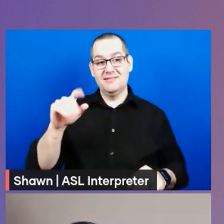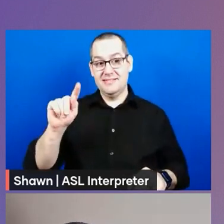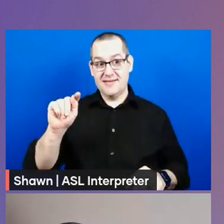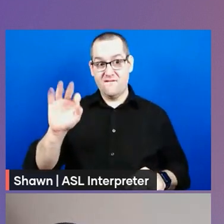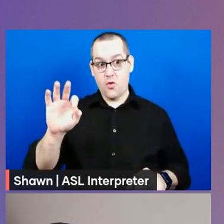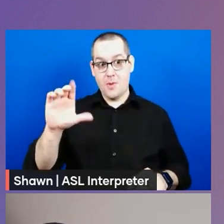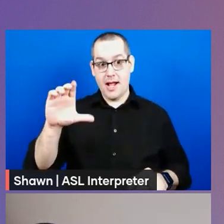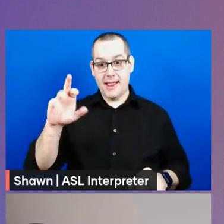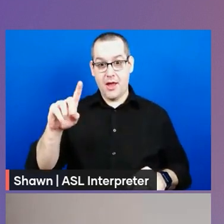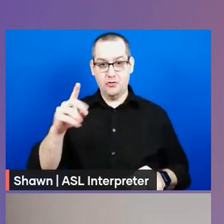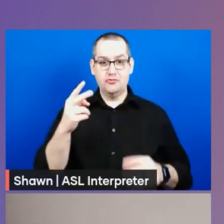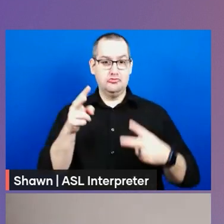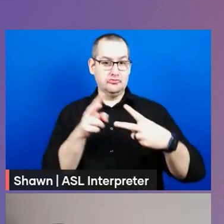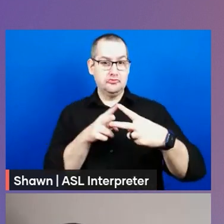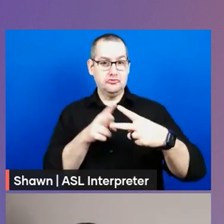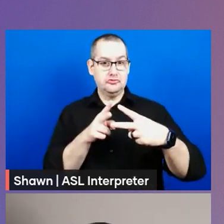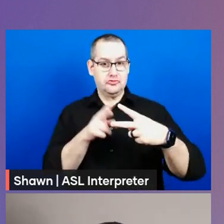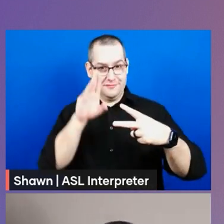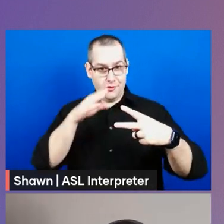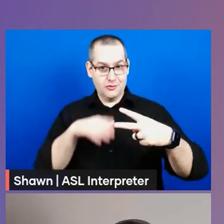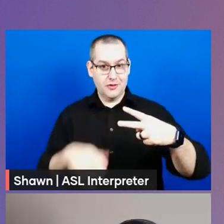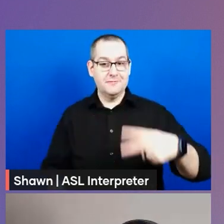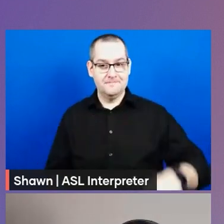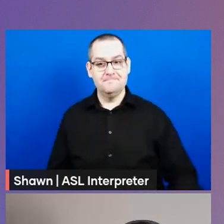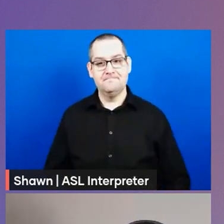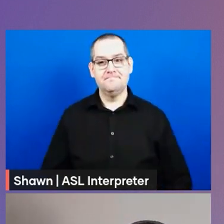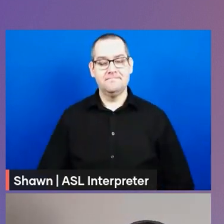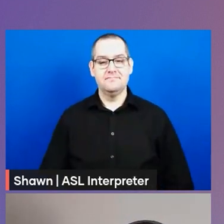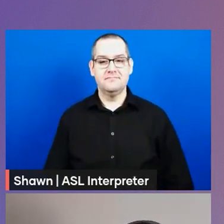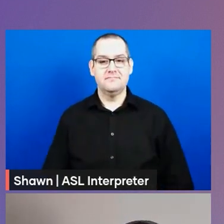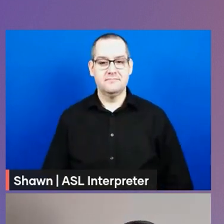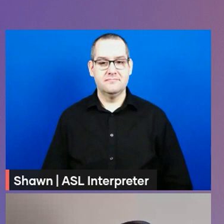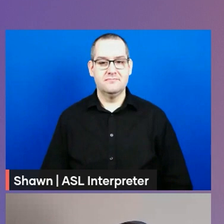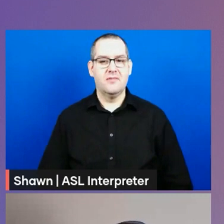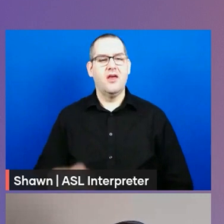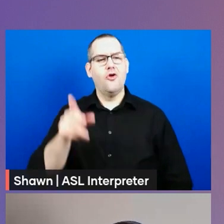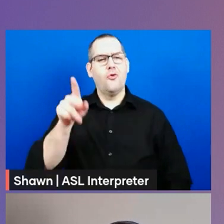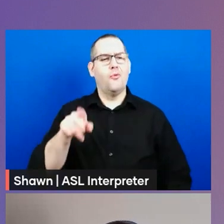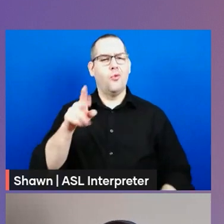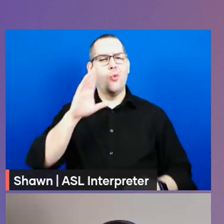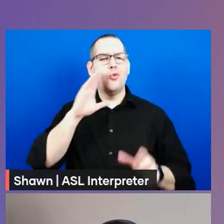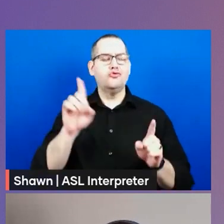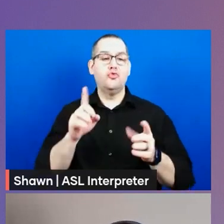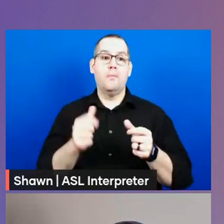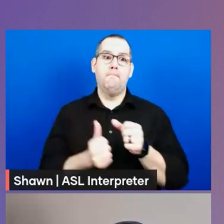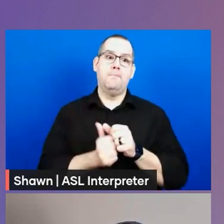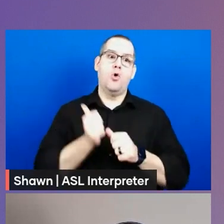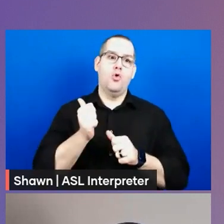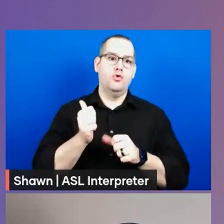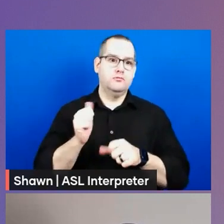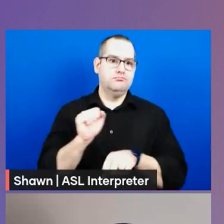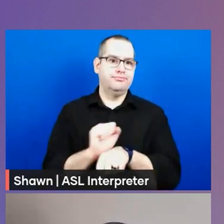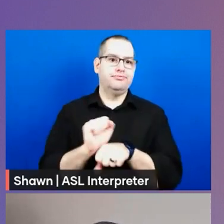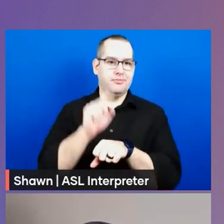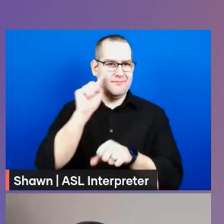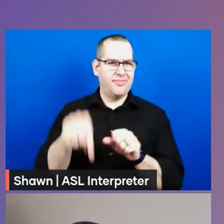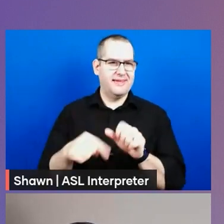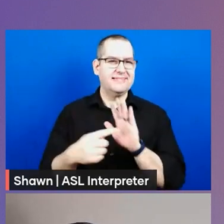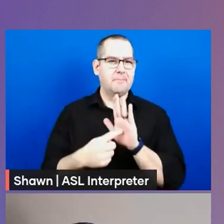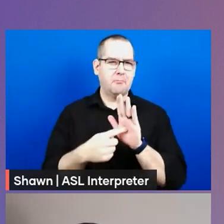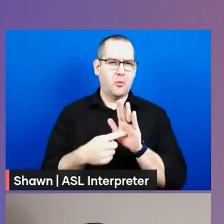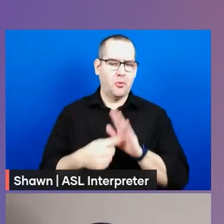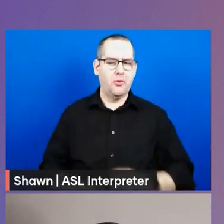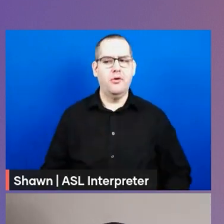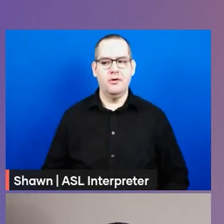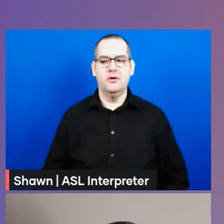on the right here. We're going to they're going to be doing the heavy lifting of this demo, right? And